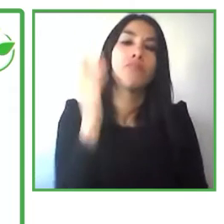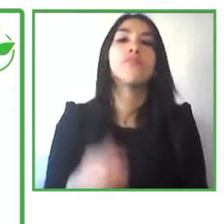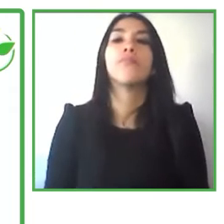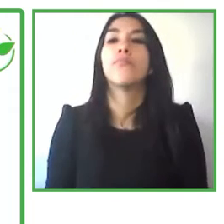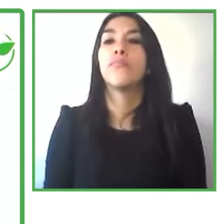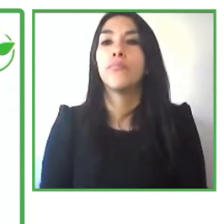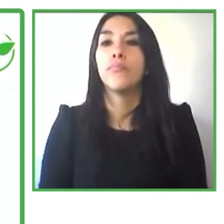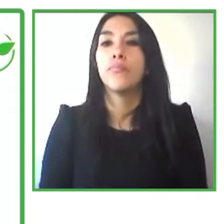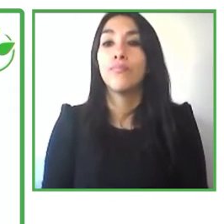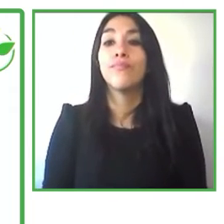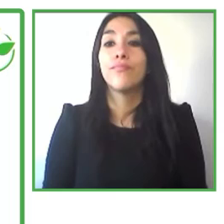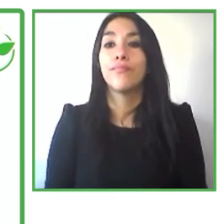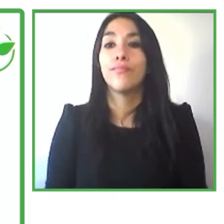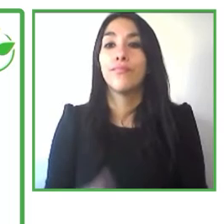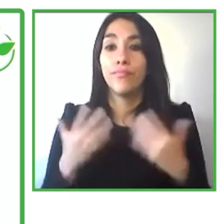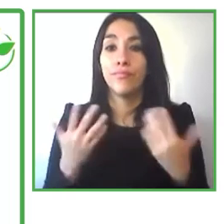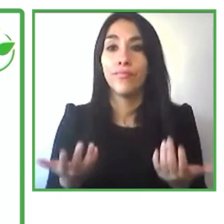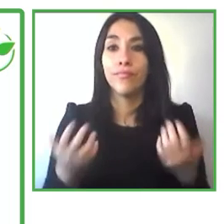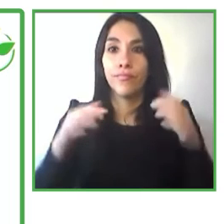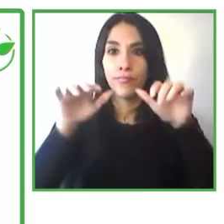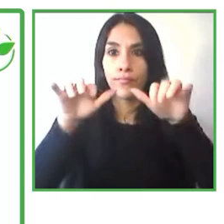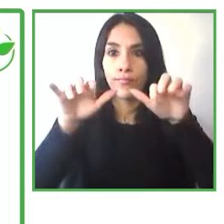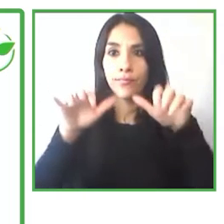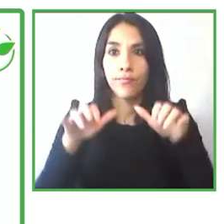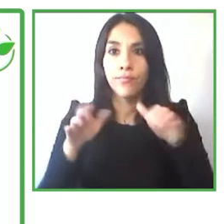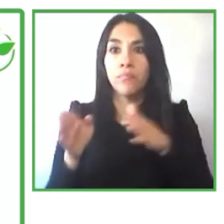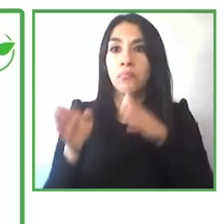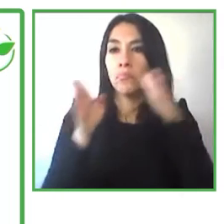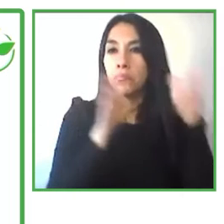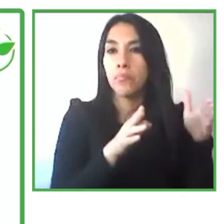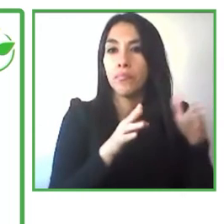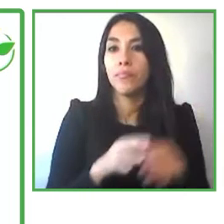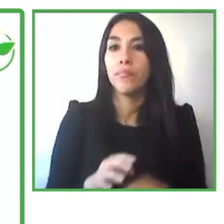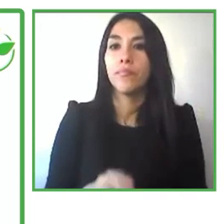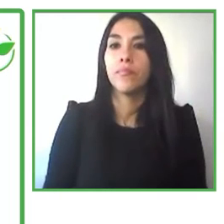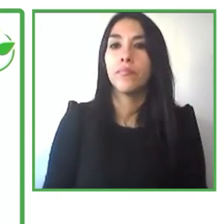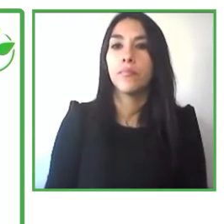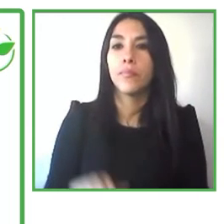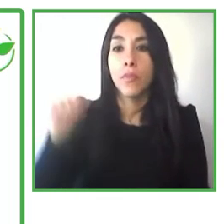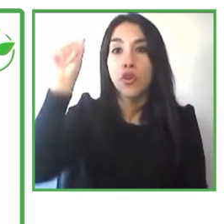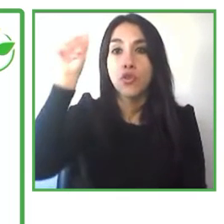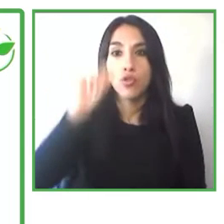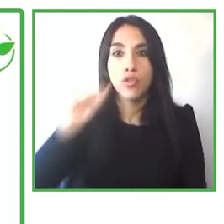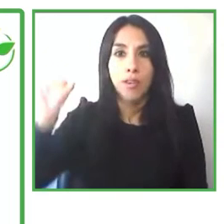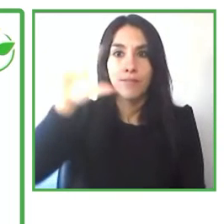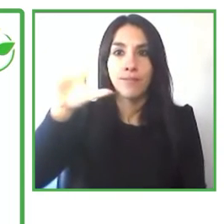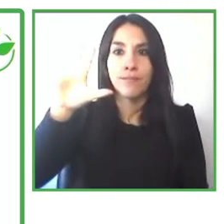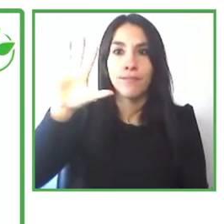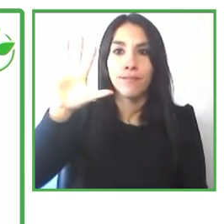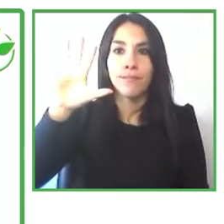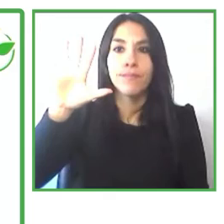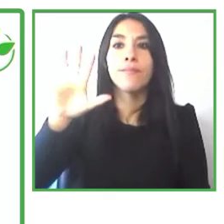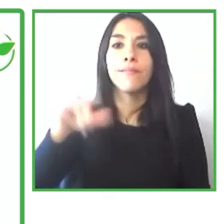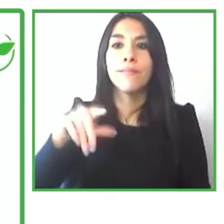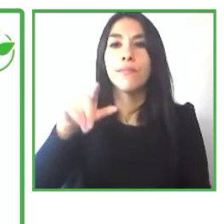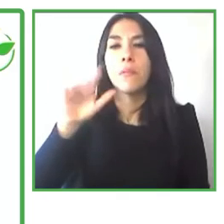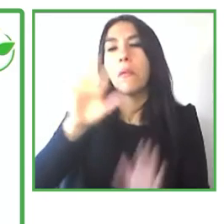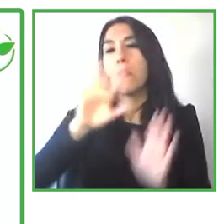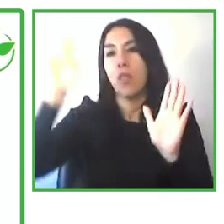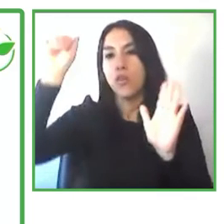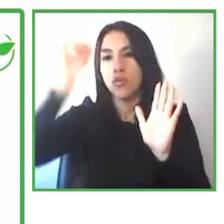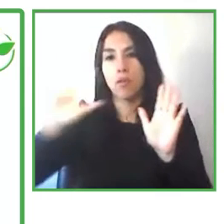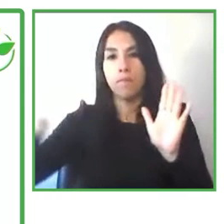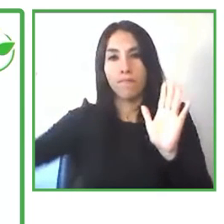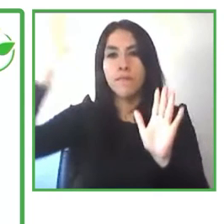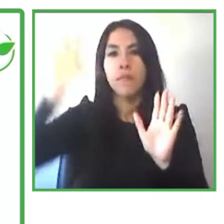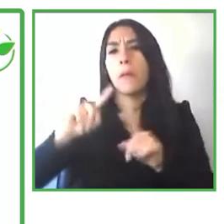world, we have moved very much to webinars. And here a list of the recent webinars, and also just to show you